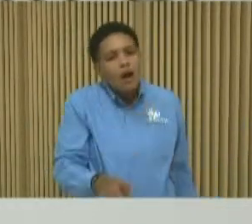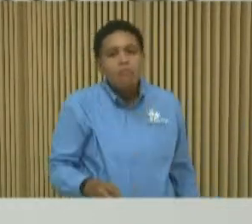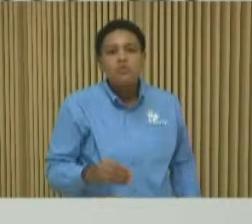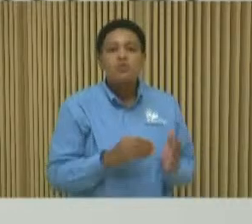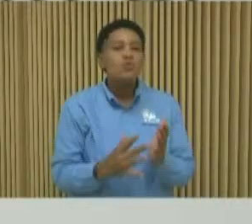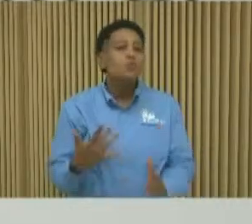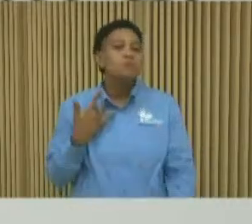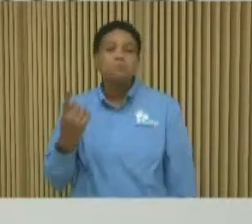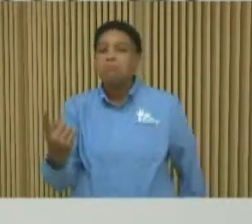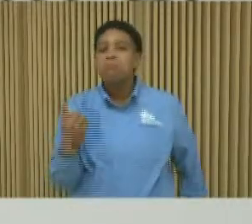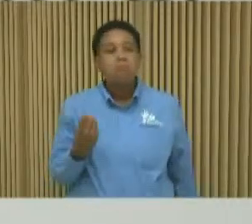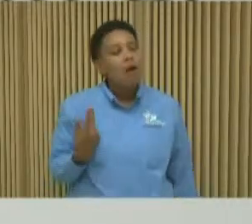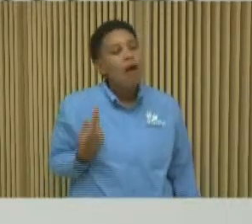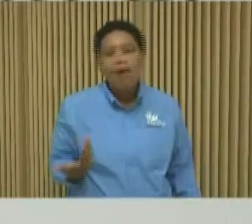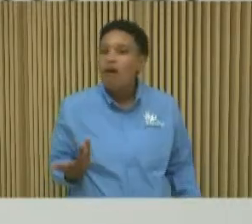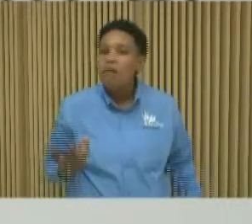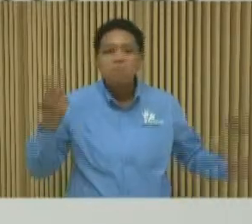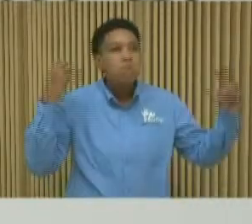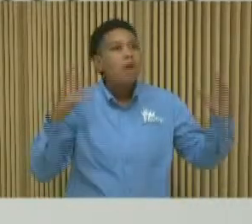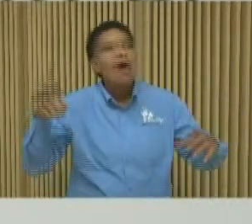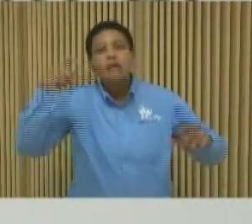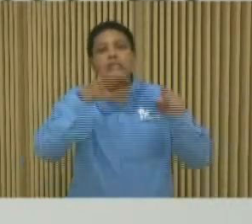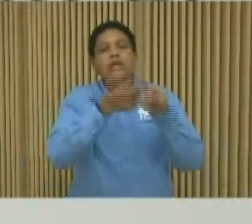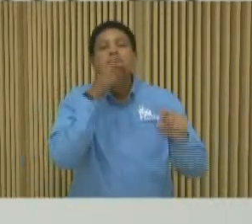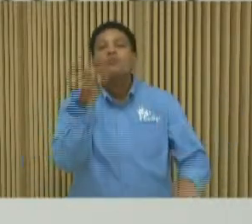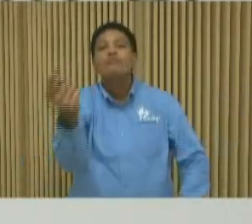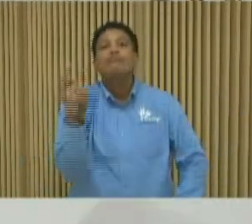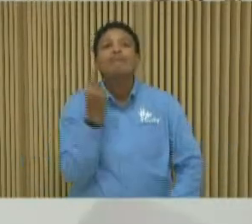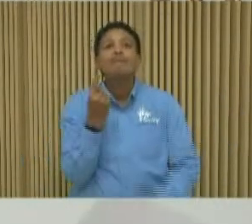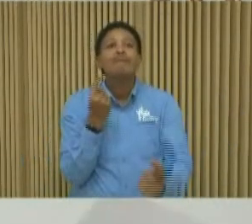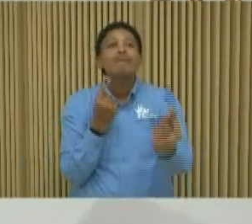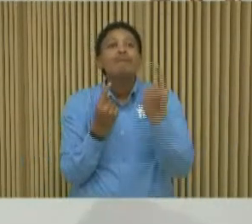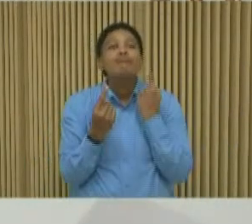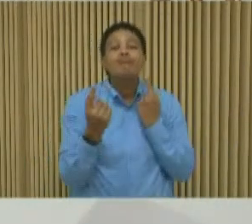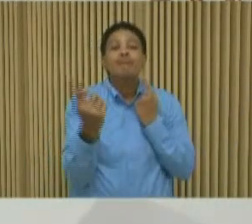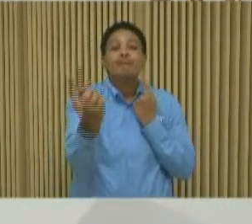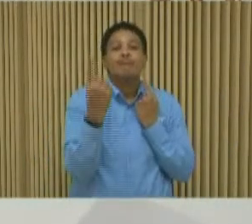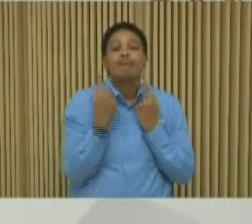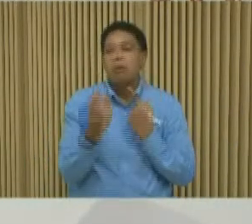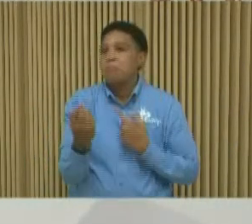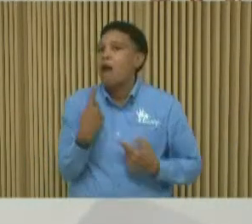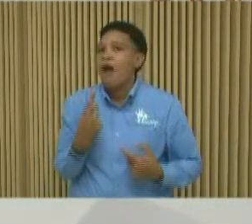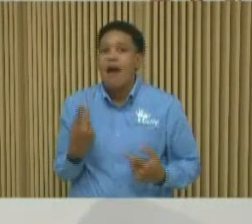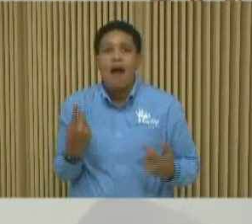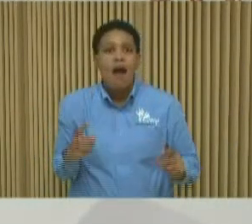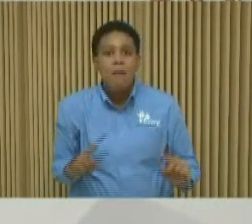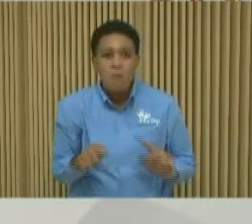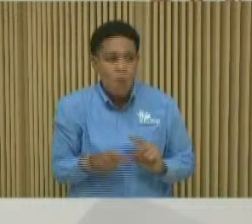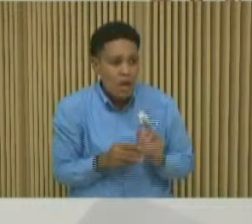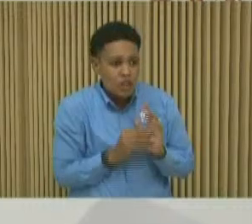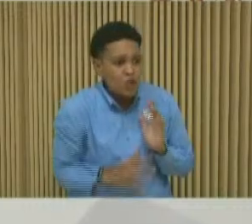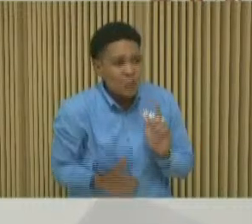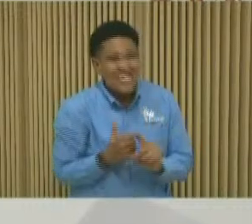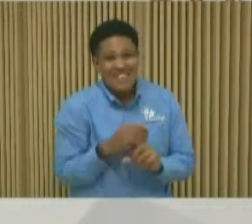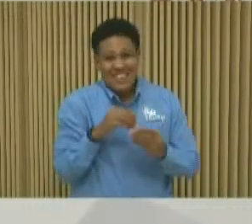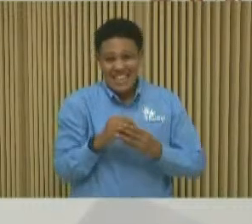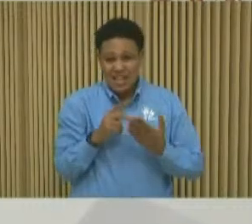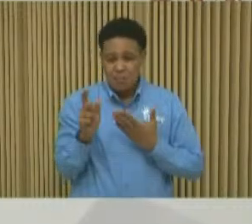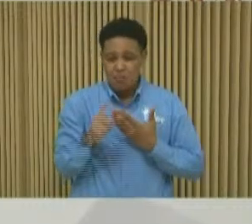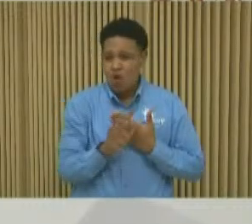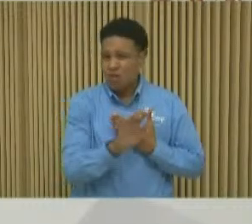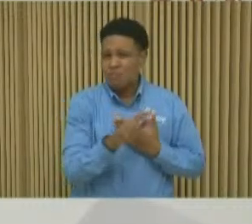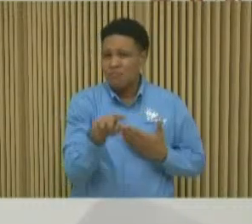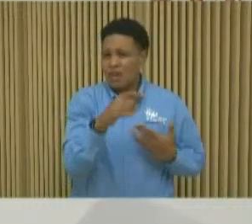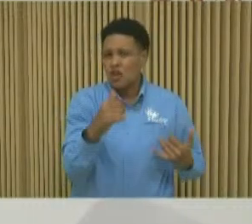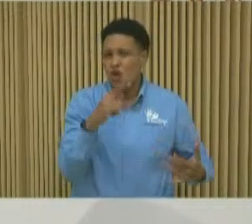us. You have many of them who return, and when the students are in the program, they